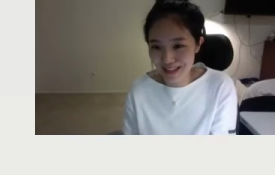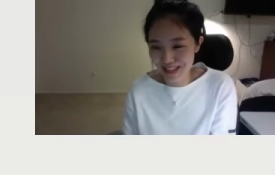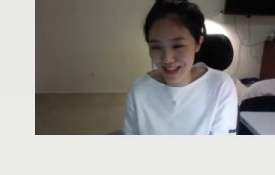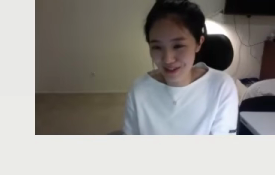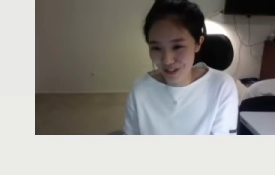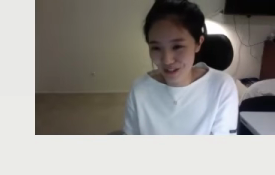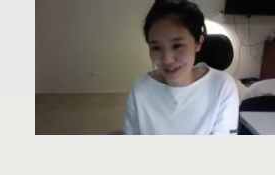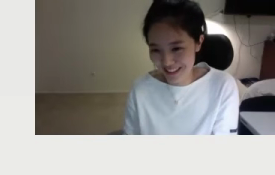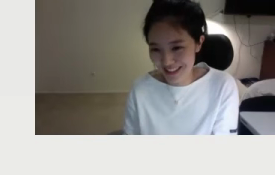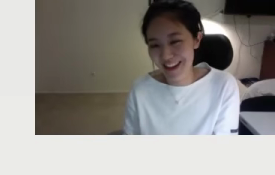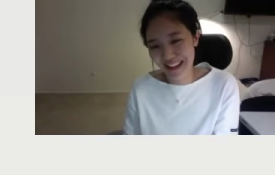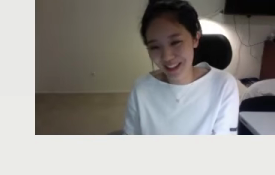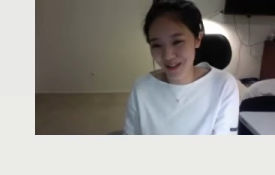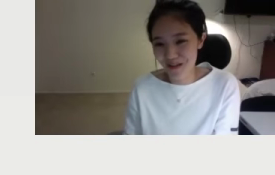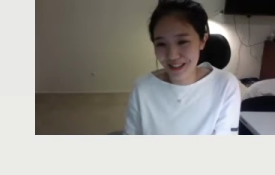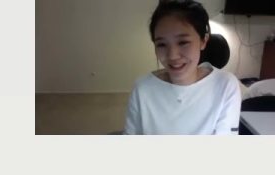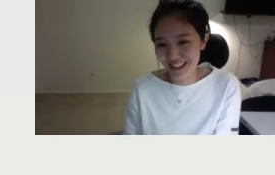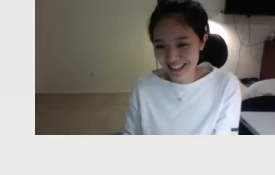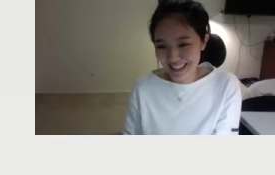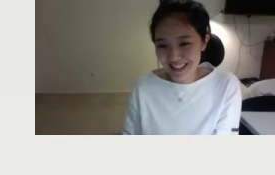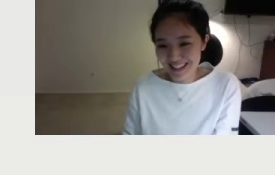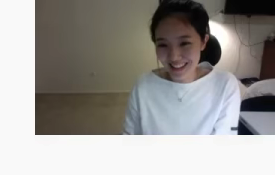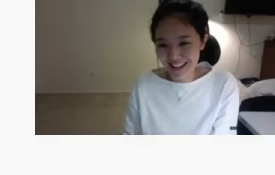different, syntactic structure. Absolutely. Thank you so much.